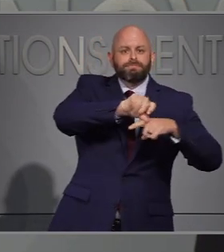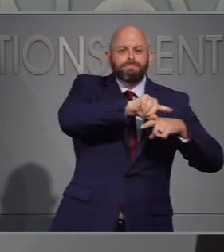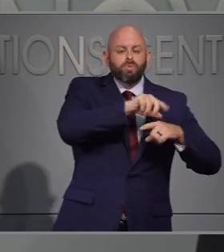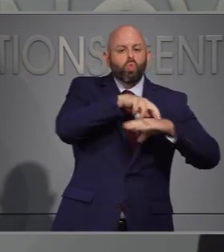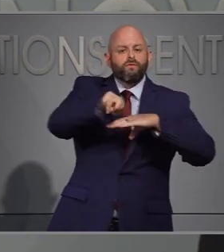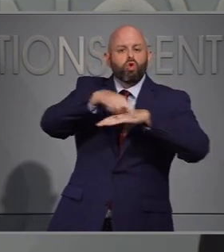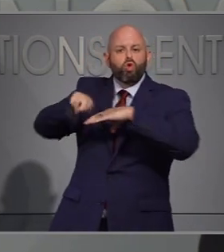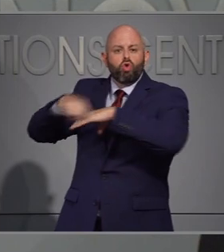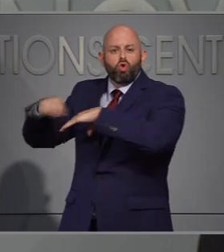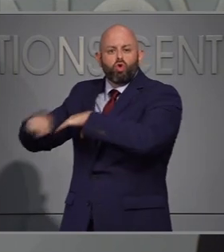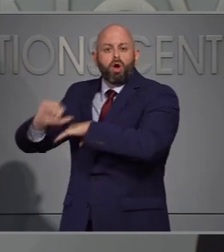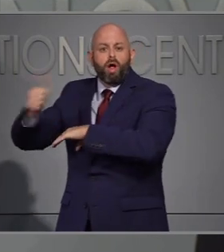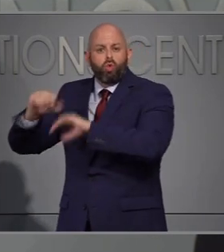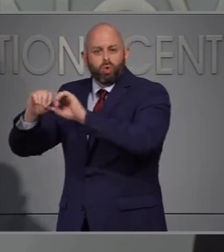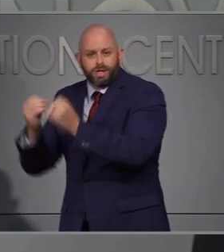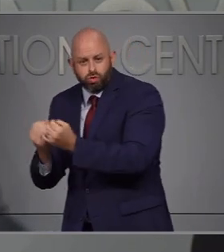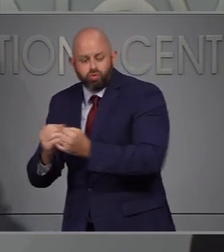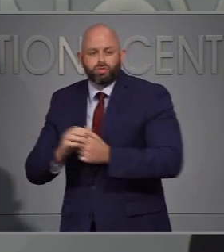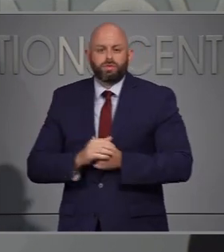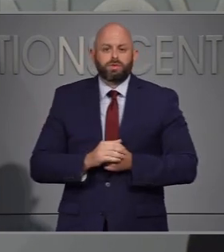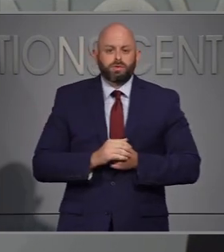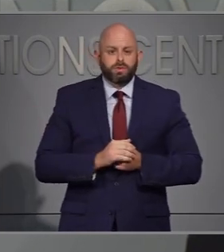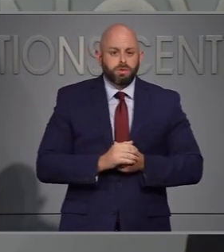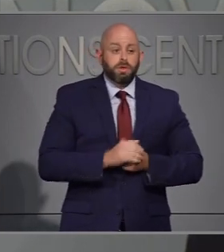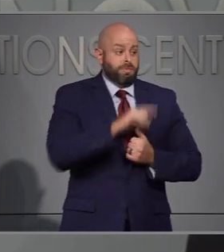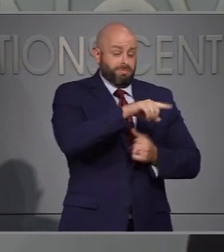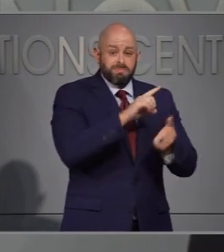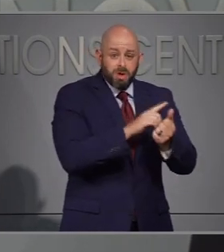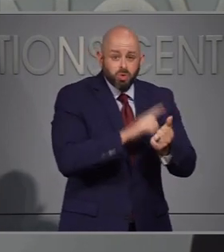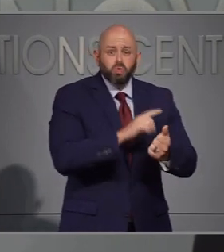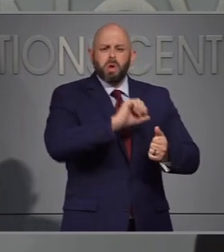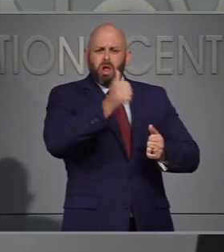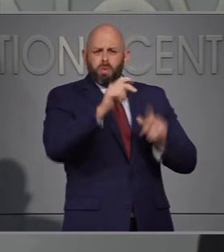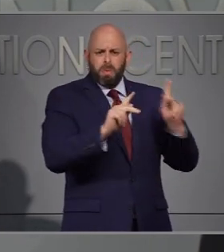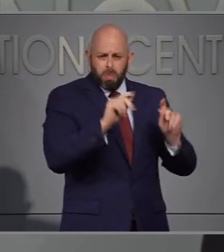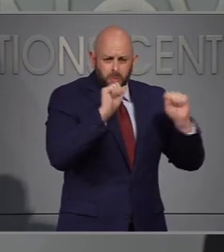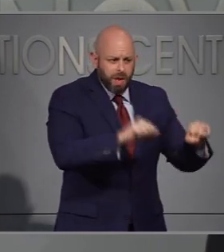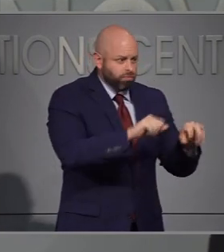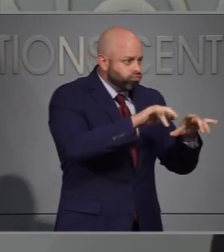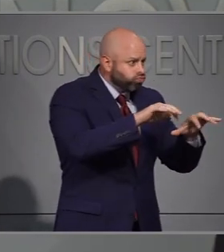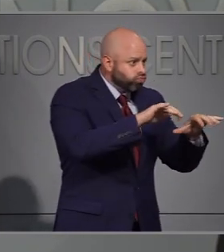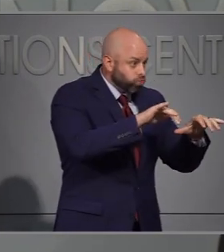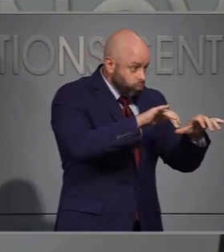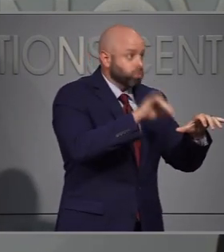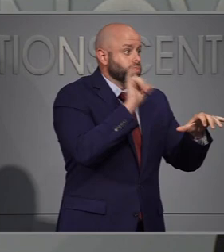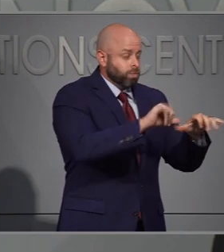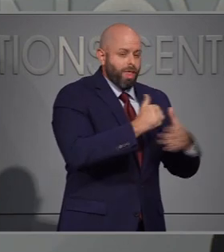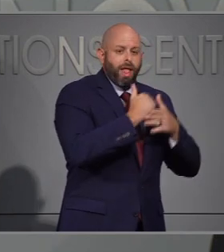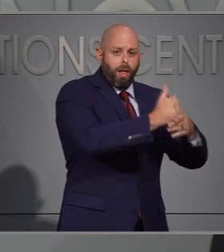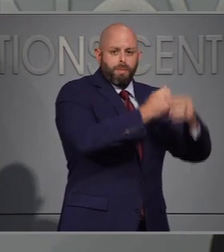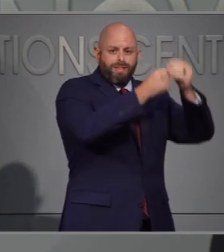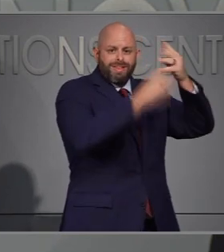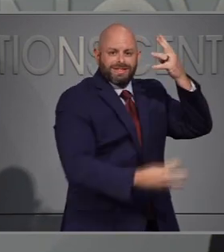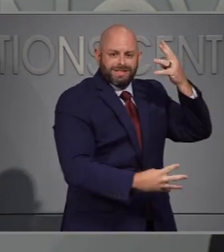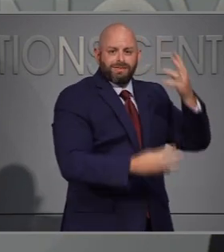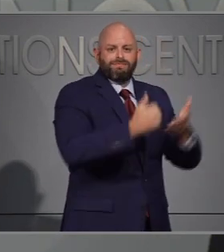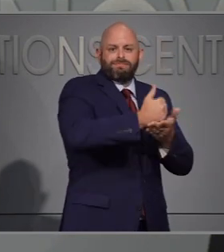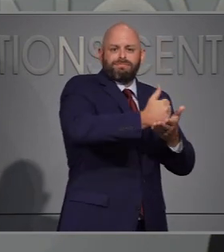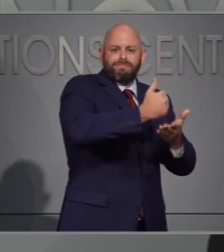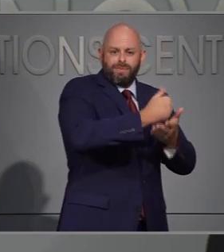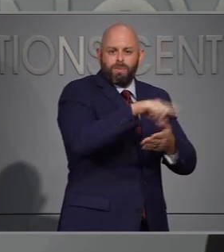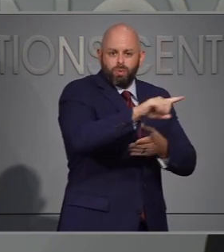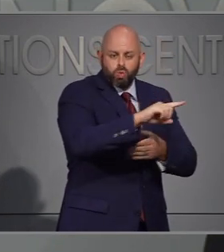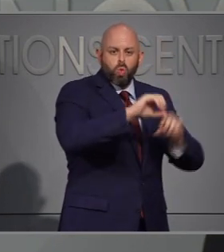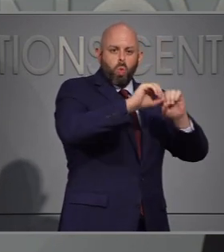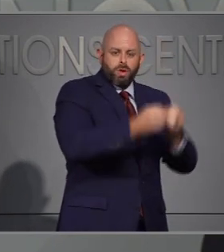community organizations to make electronic referrals, communicate in real time, securely share client information,